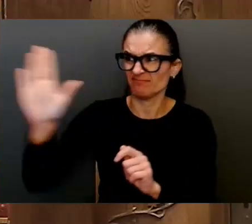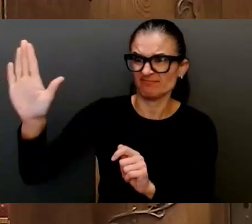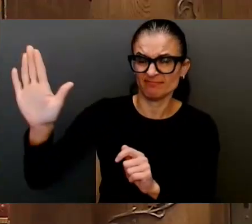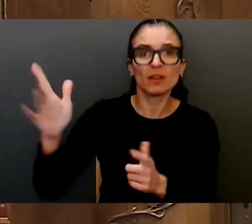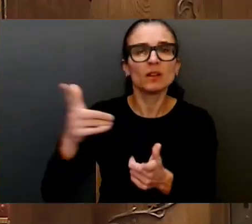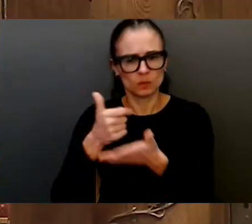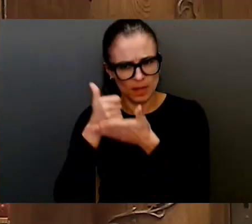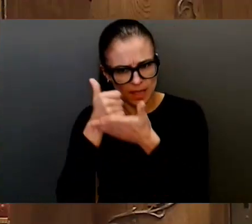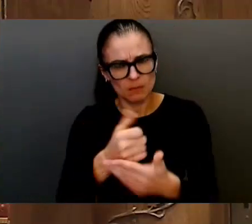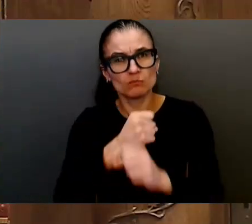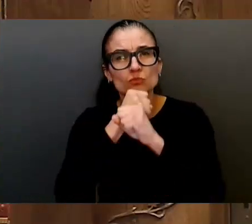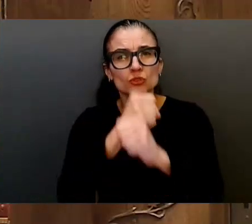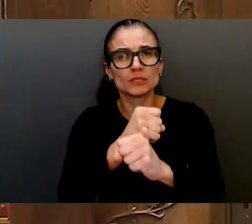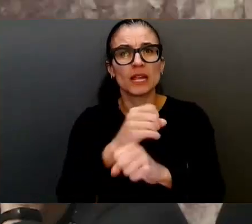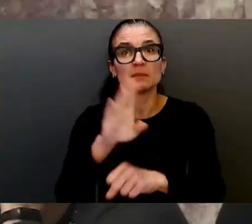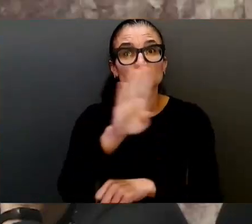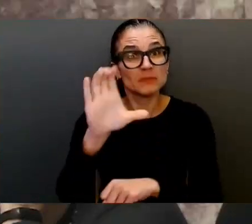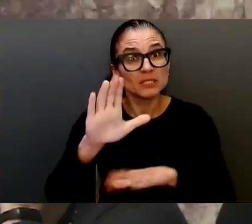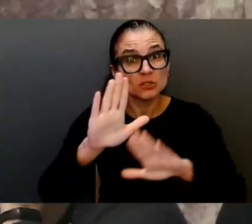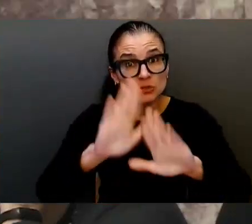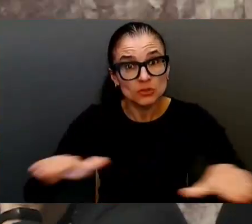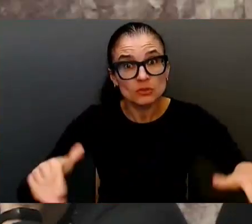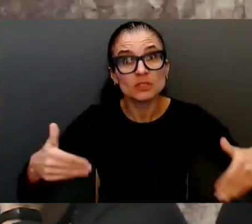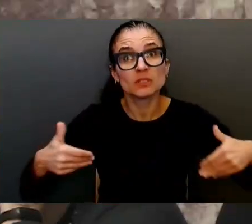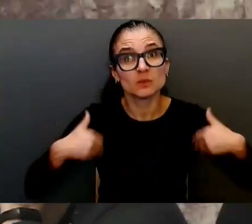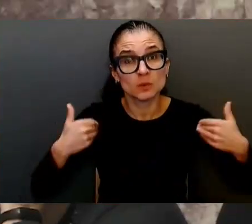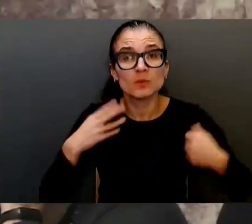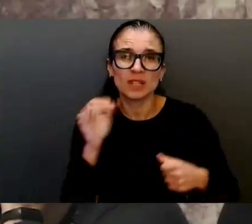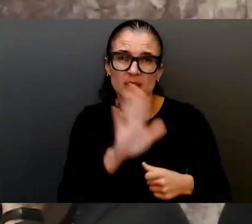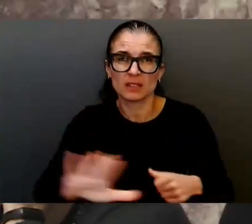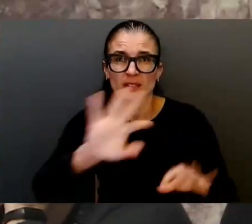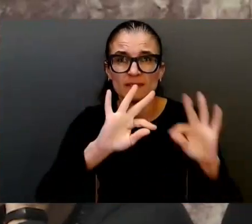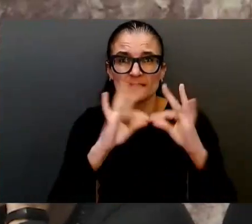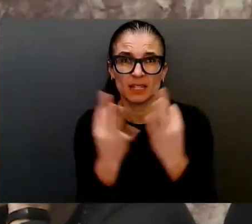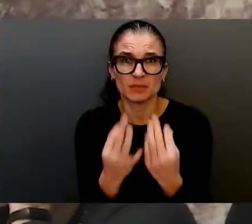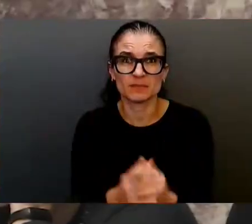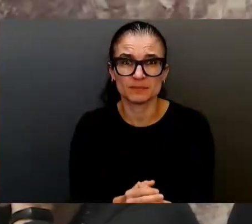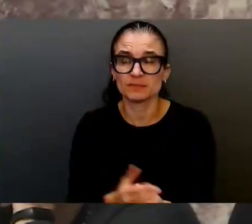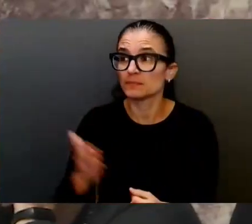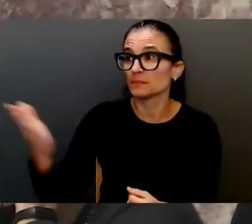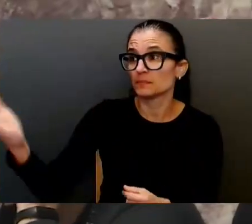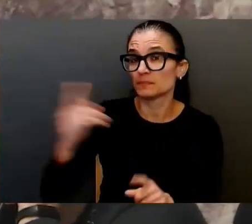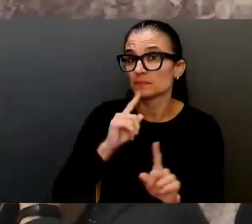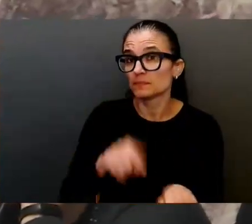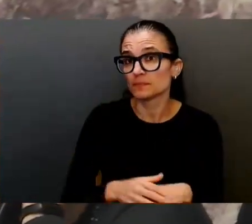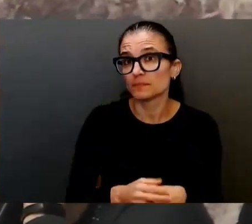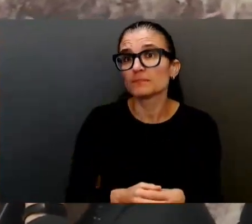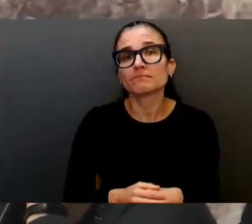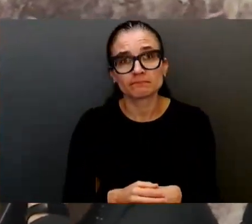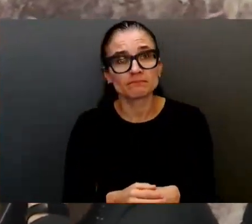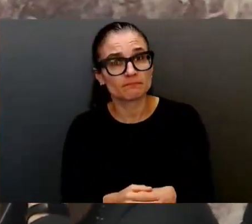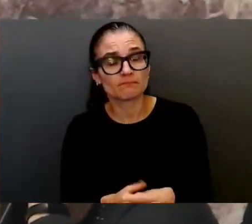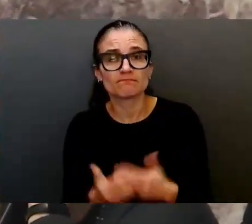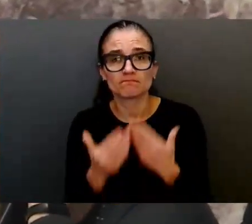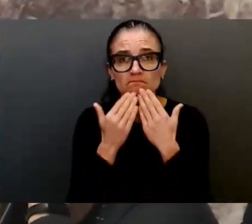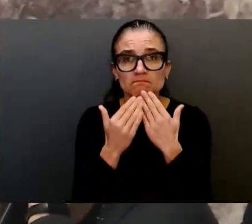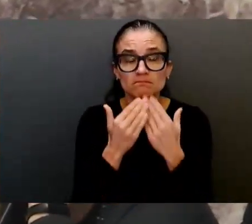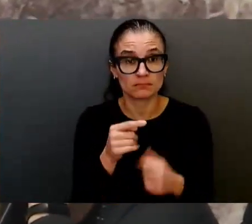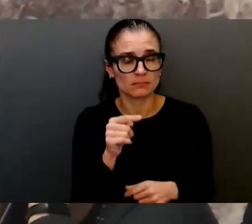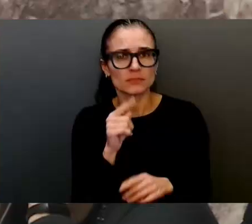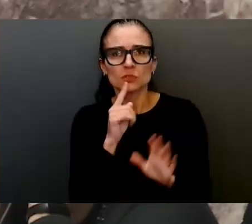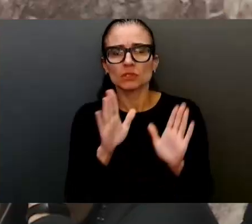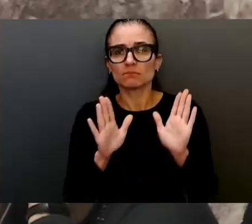Minister. Thank you, Honourable Speaker. There is nothing I take more seriously than the safety